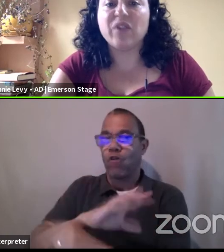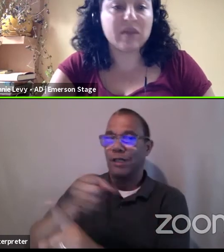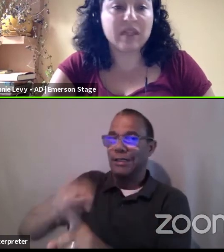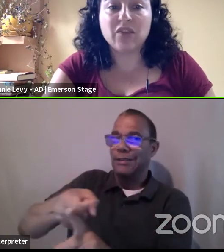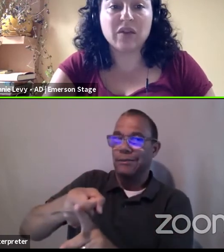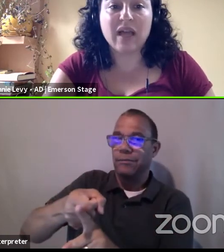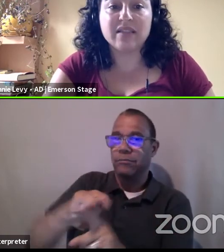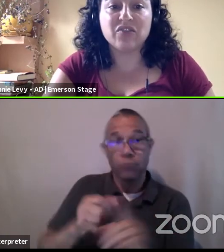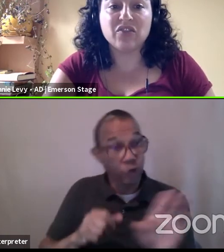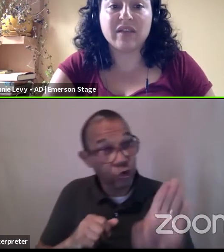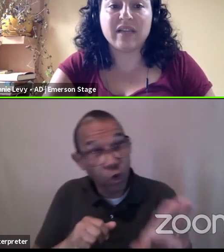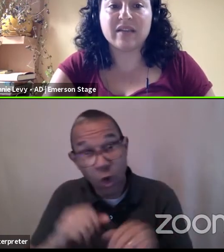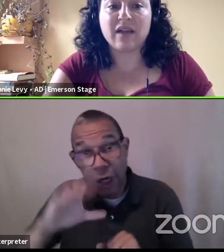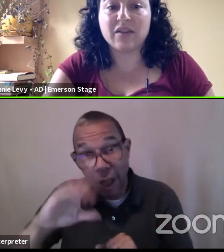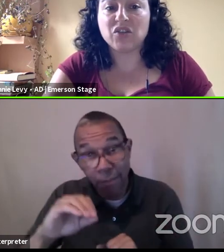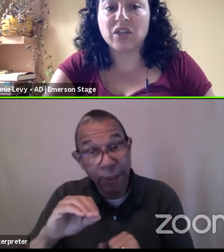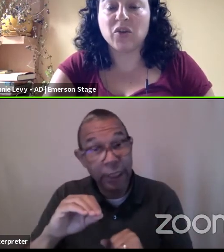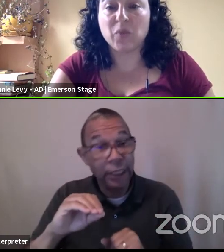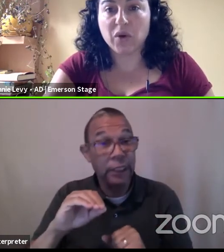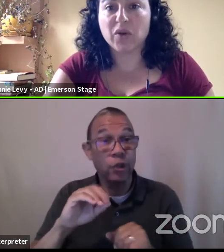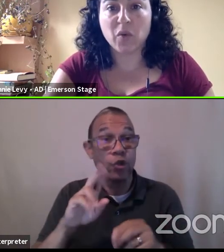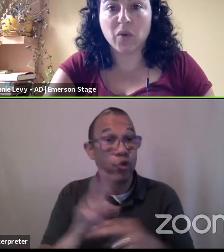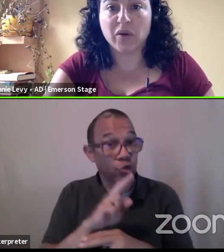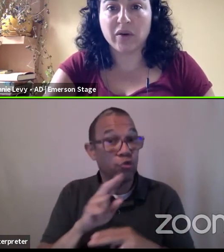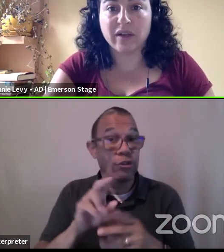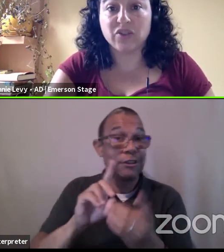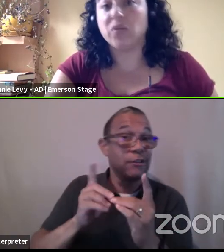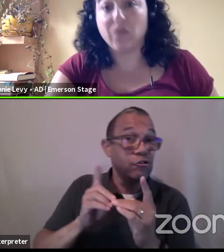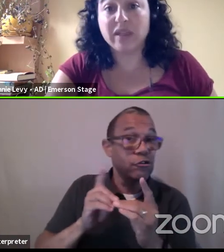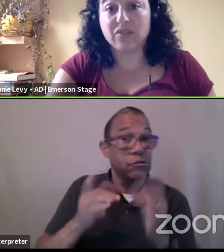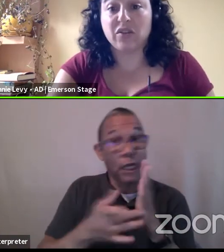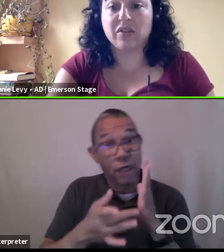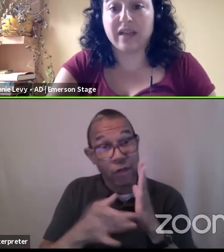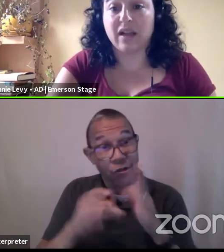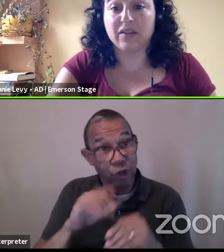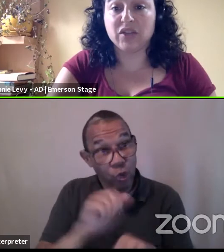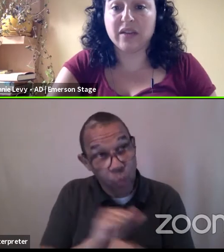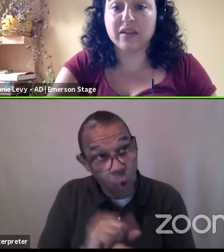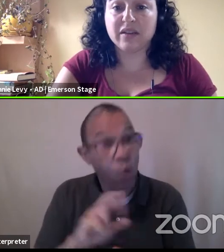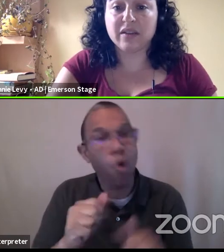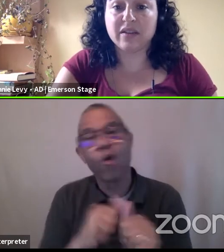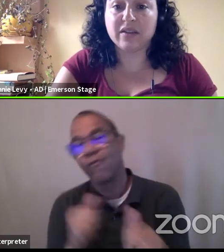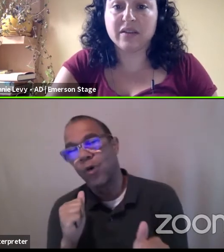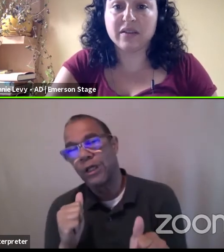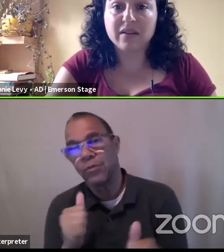frequently utilize digital technology in your work, or did you avoid digital technology?